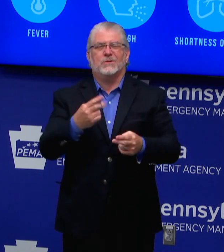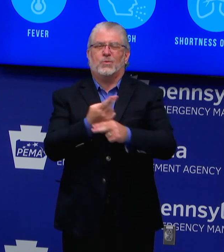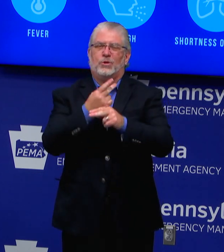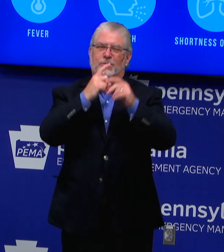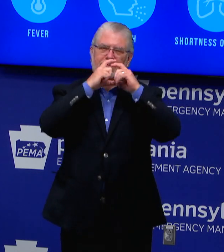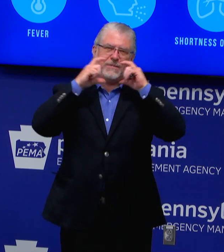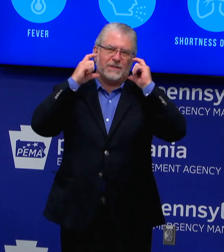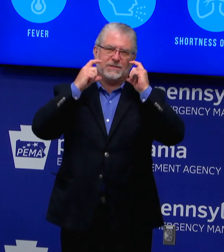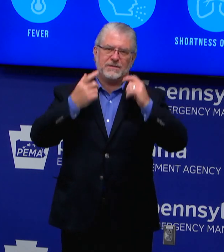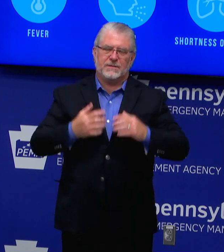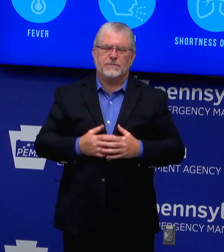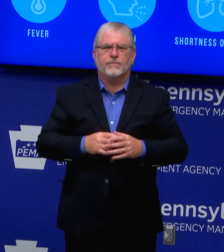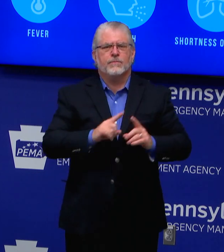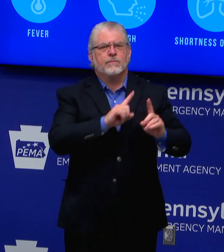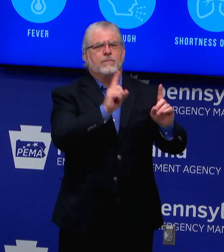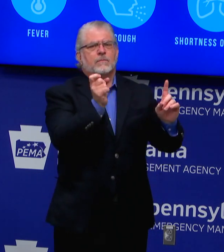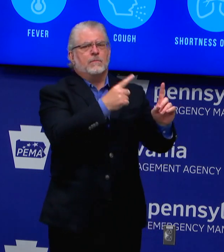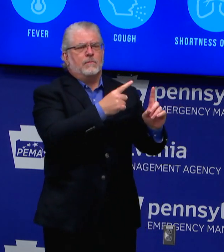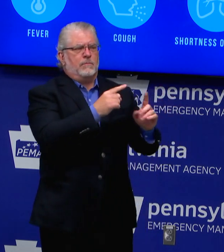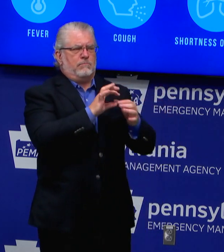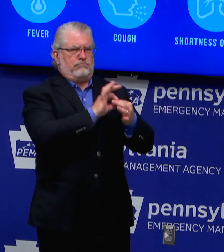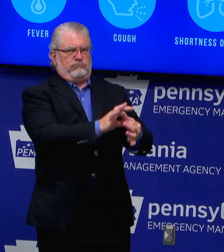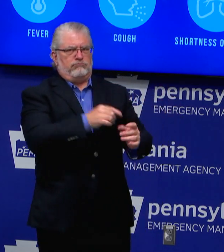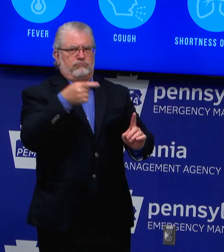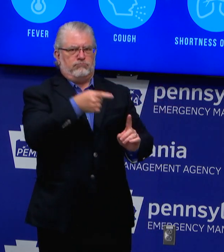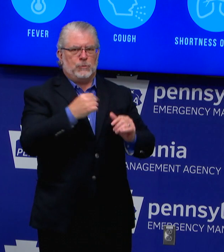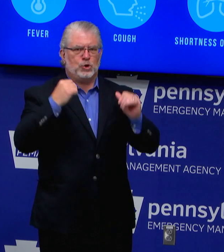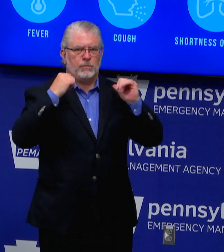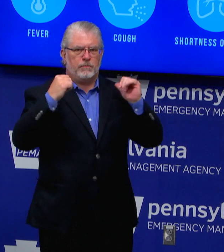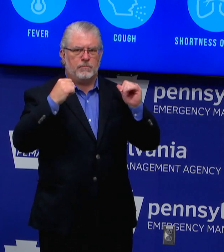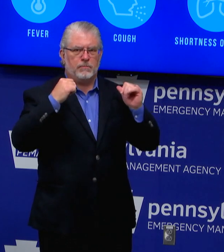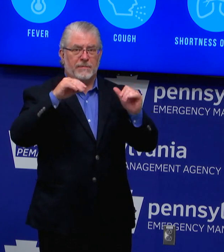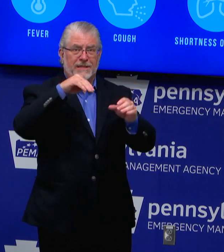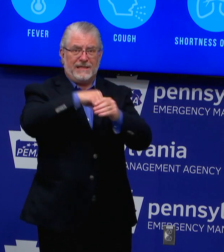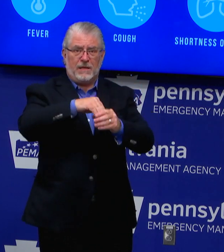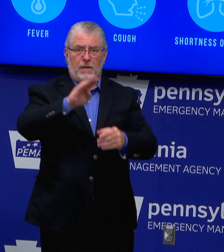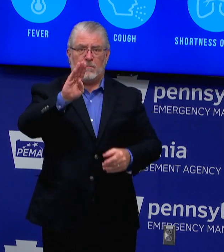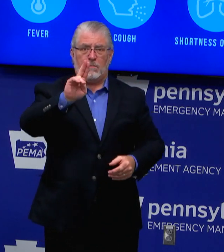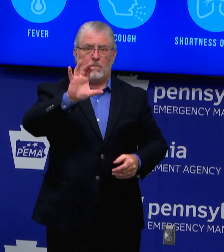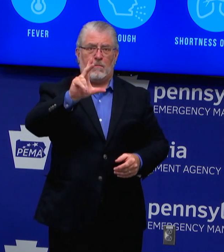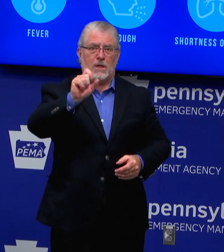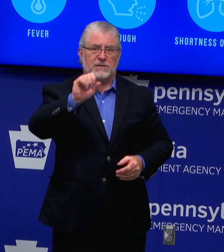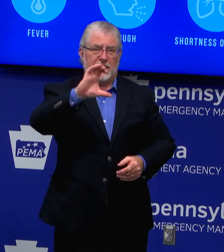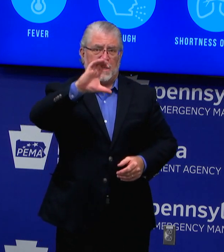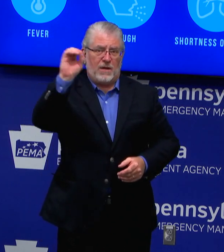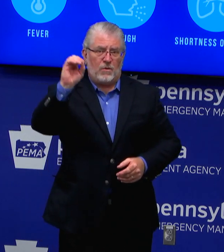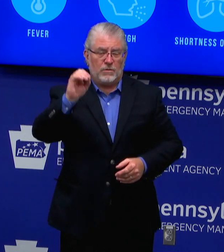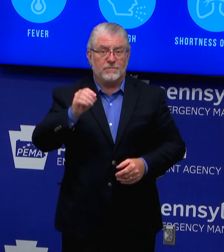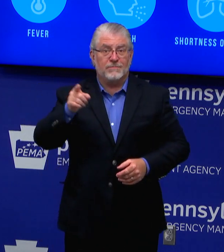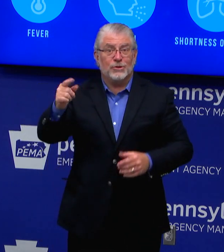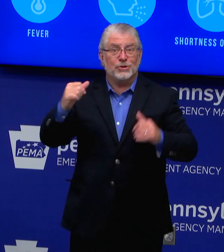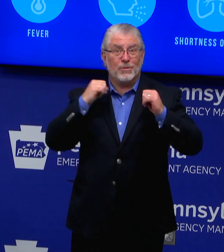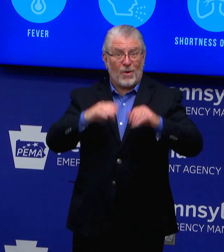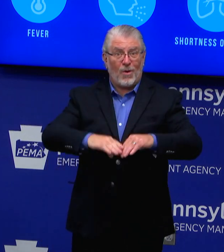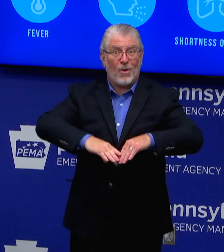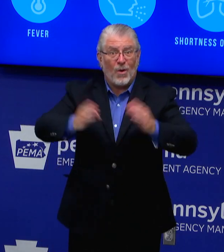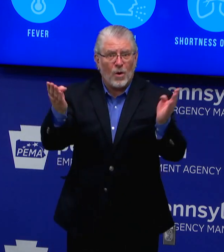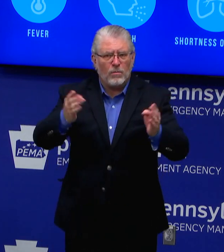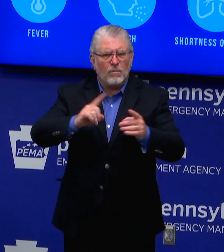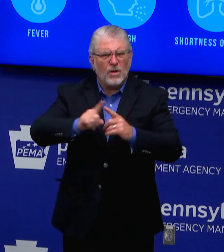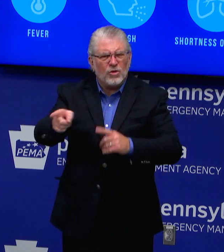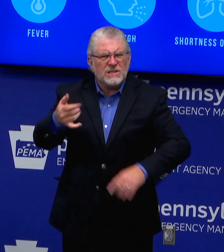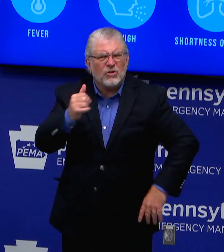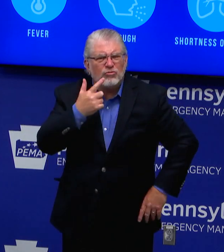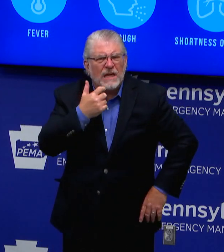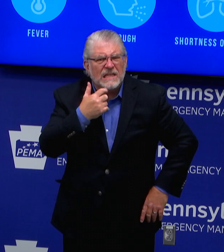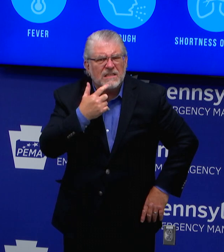Philadelphia Inquirer. A Bucks County gym reopened this weekend despite the Philadelphia region remaining in the red phase. What message do you have for the owners?